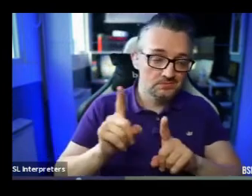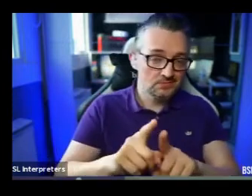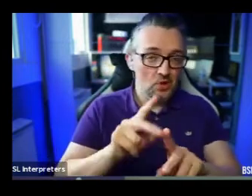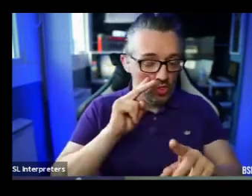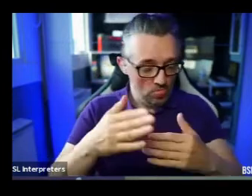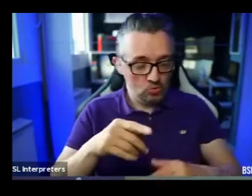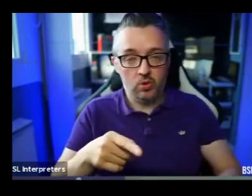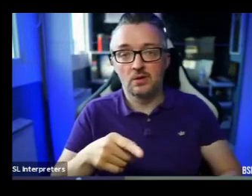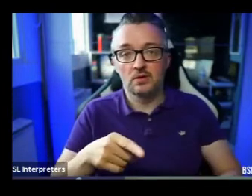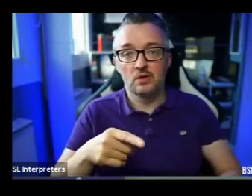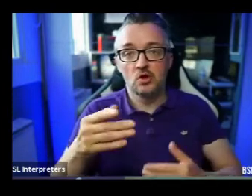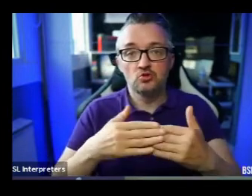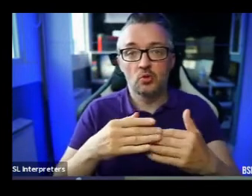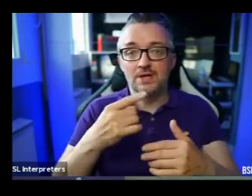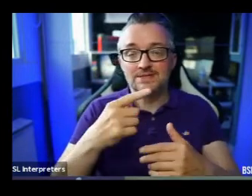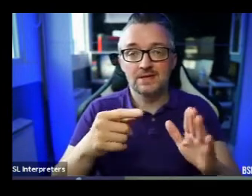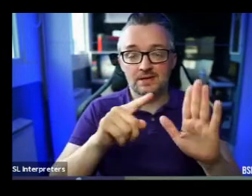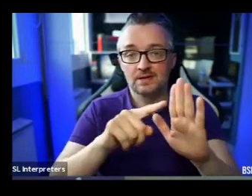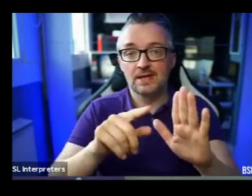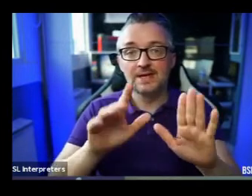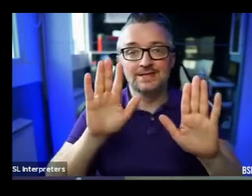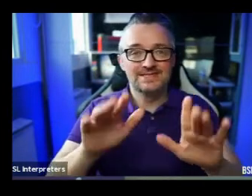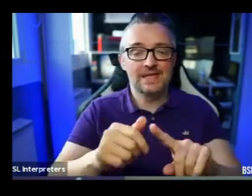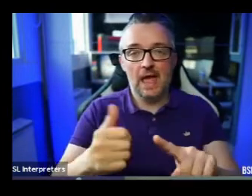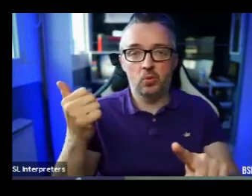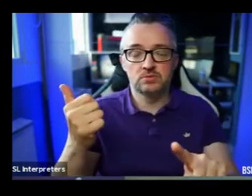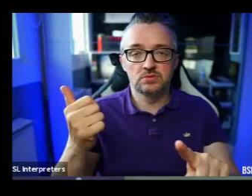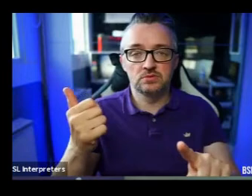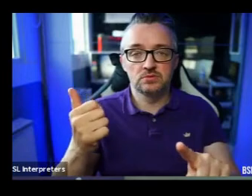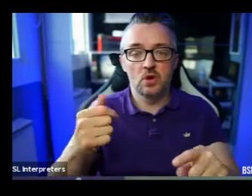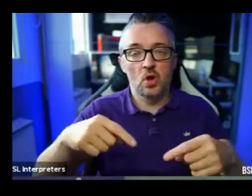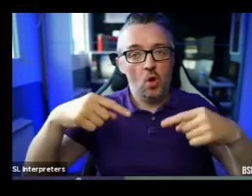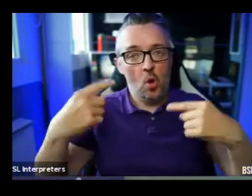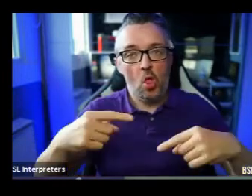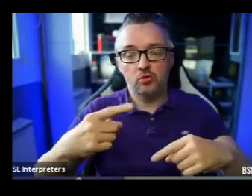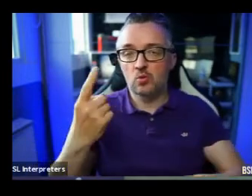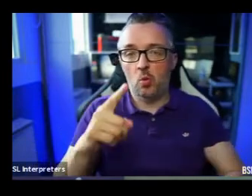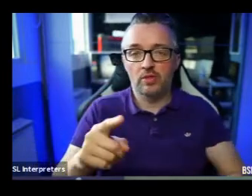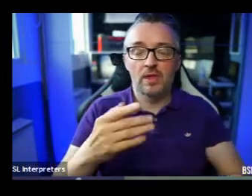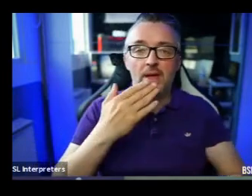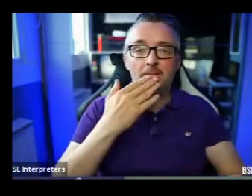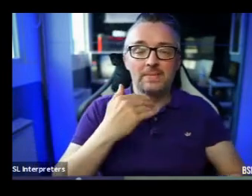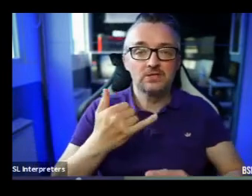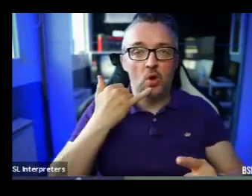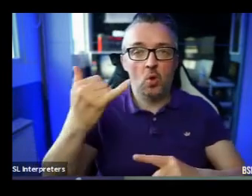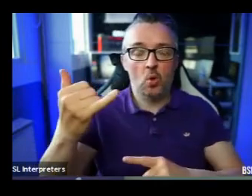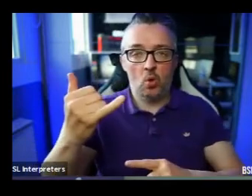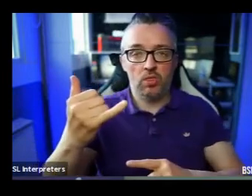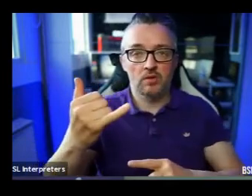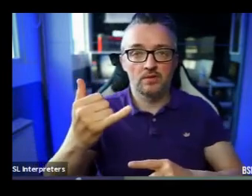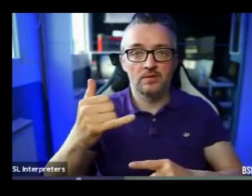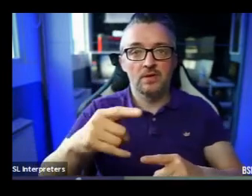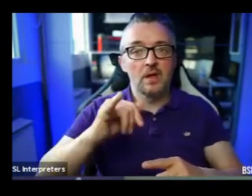I brought him up and we looked at the door. The door says basically, stay out, authorized personnel only.